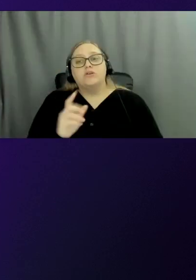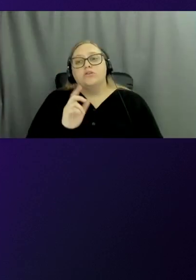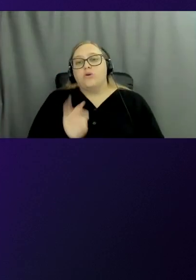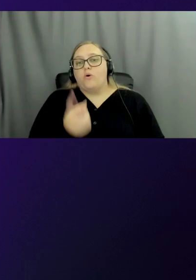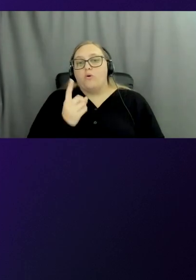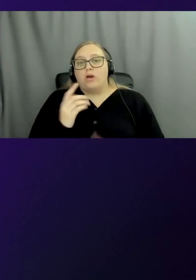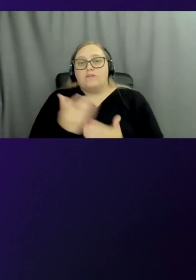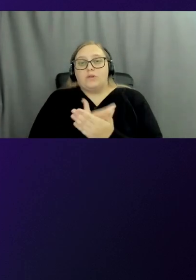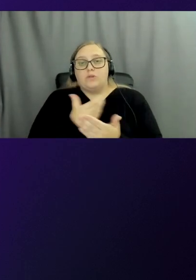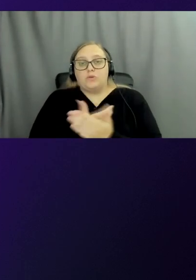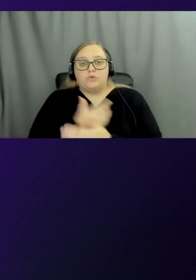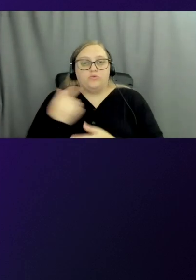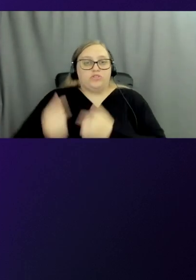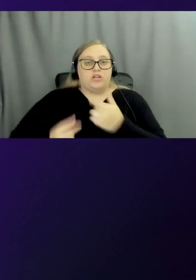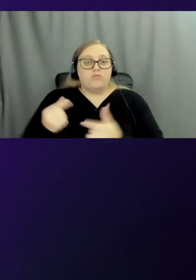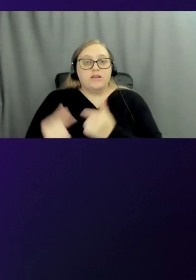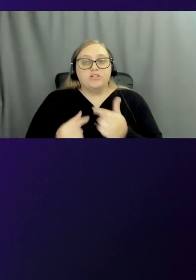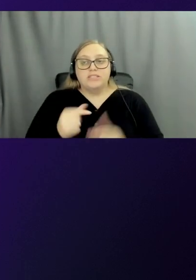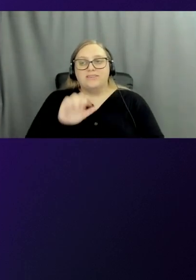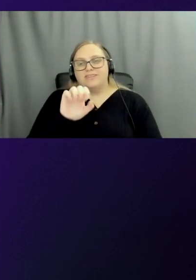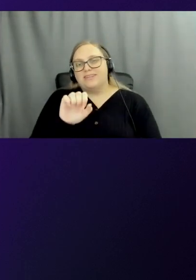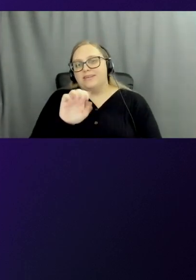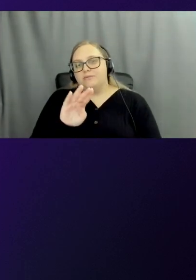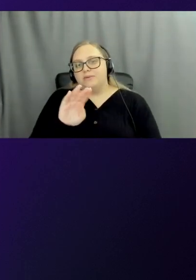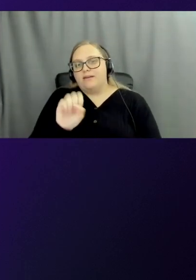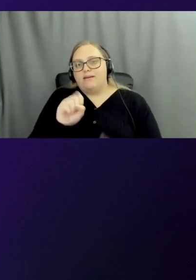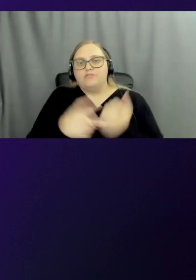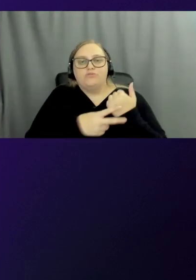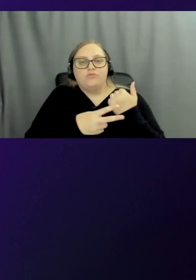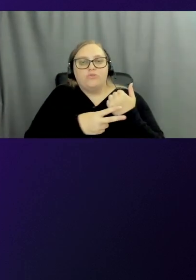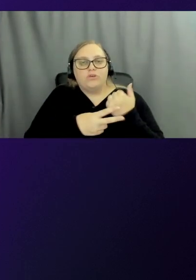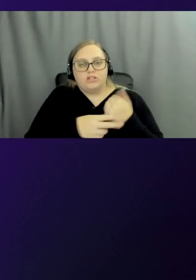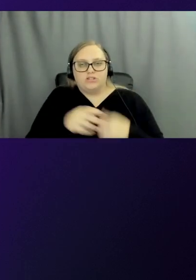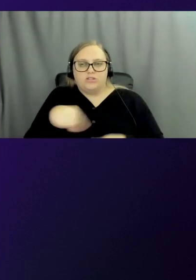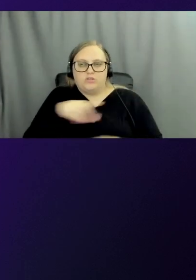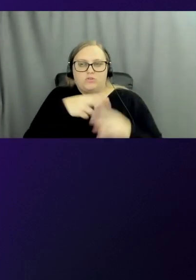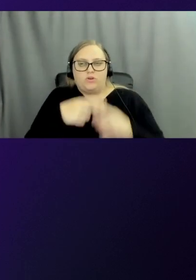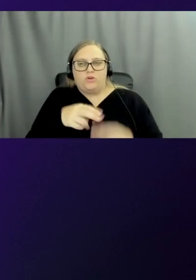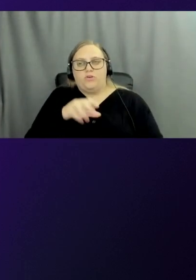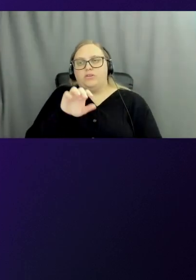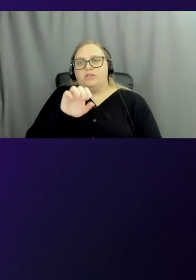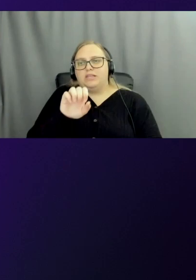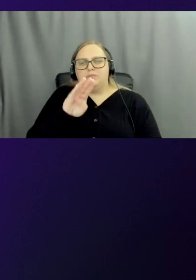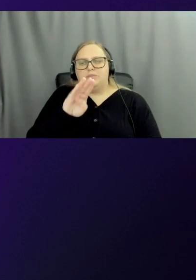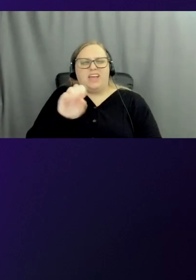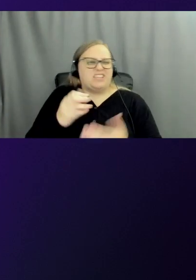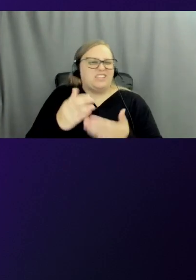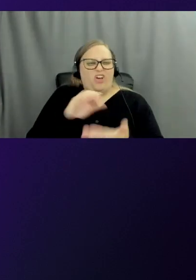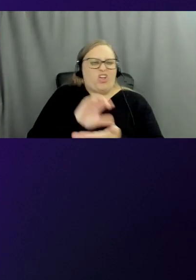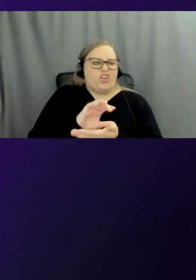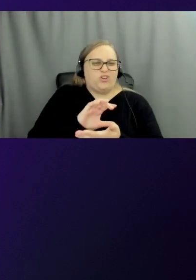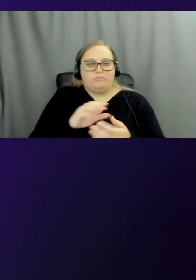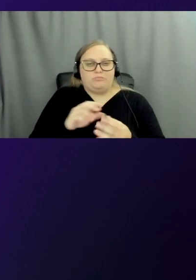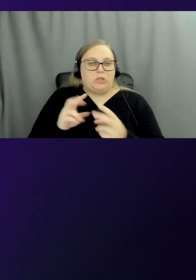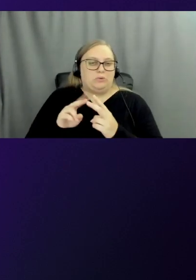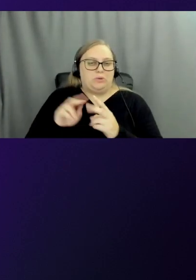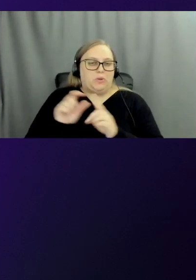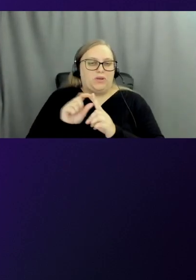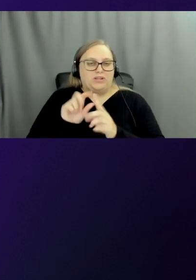newer generation of EBS storage, which we also call EBS volume, so I'll use these terms